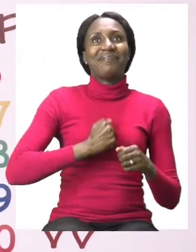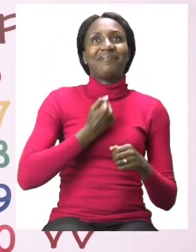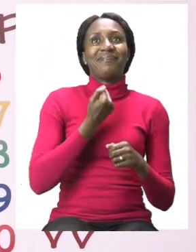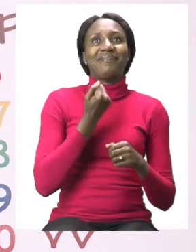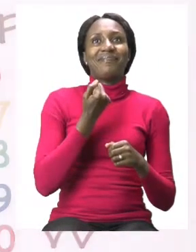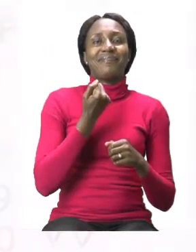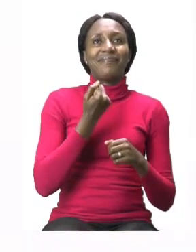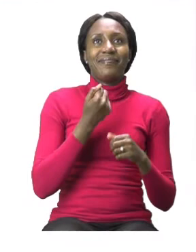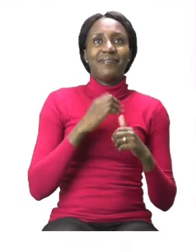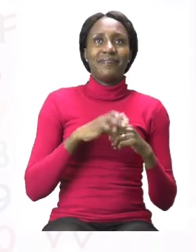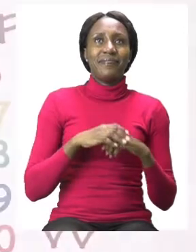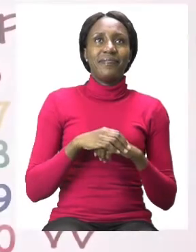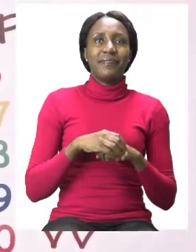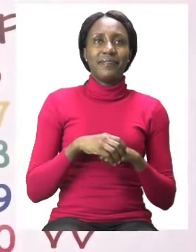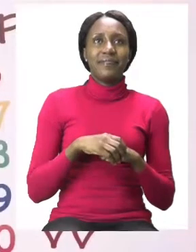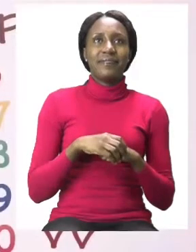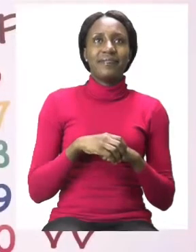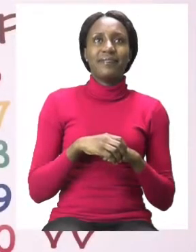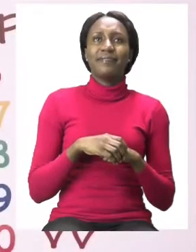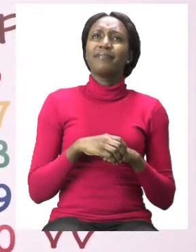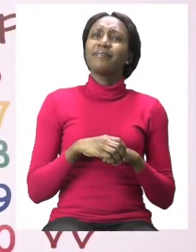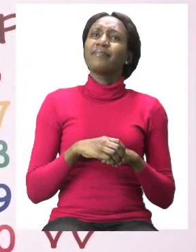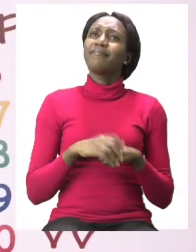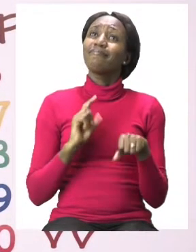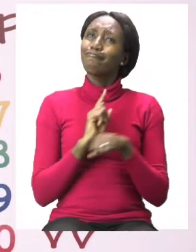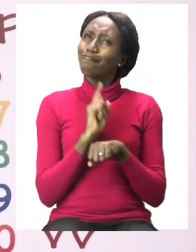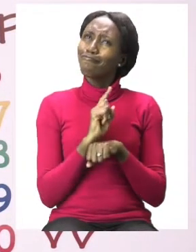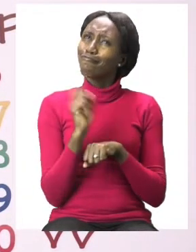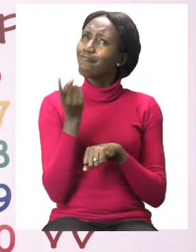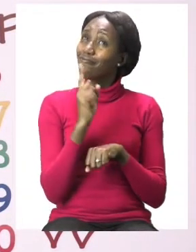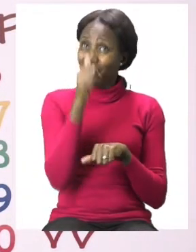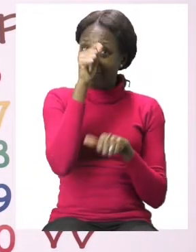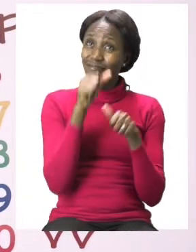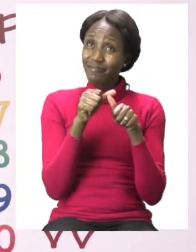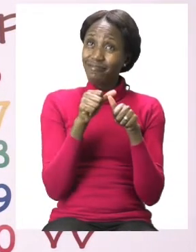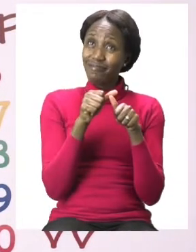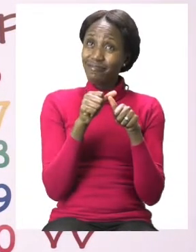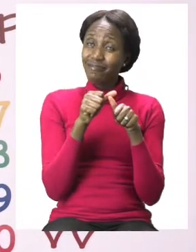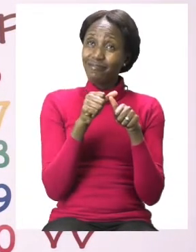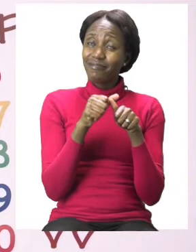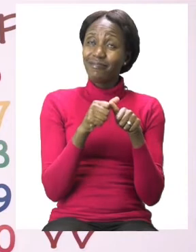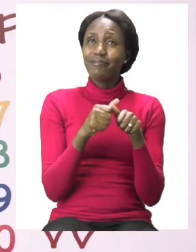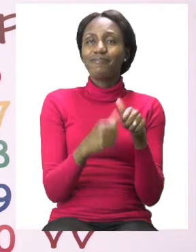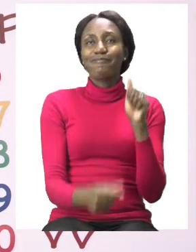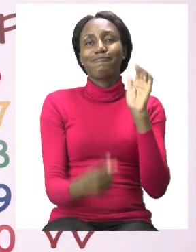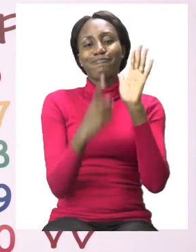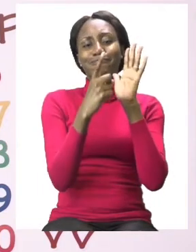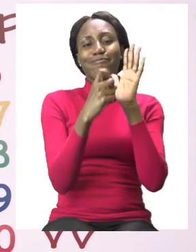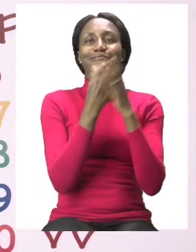My Home. And before we get into any lessons, boys and girls, we need